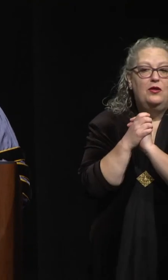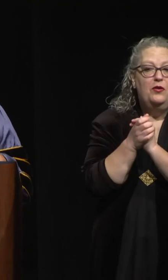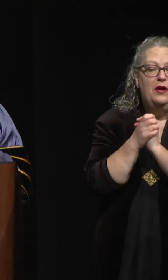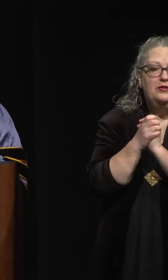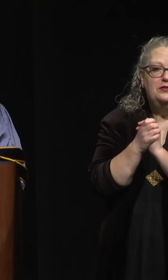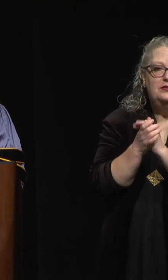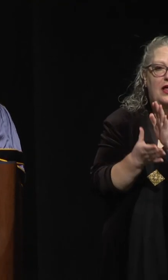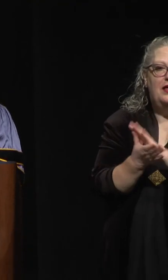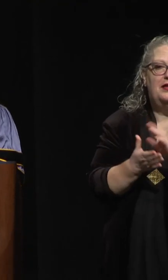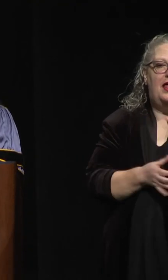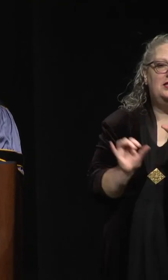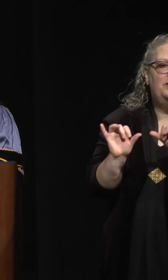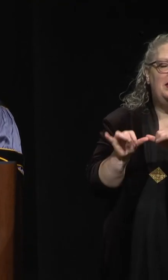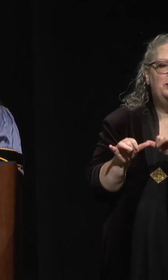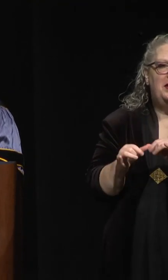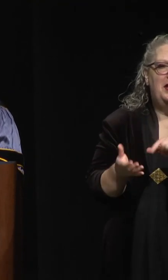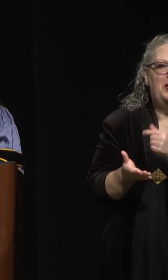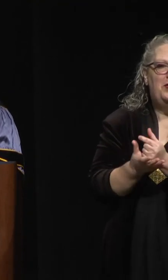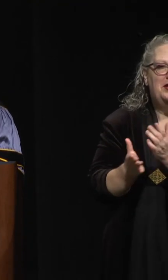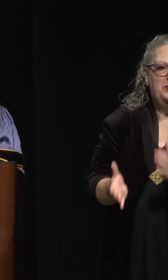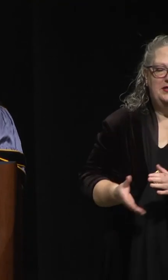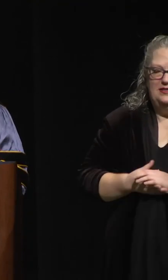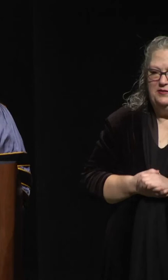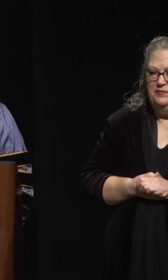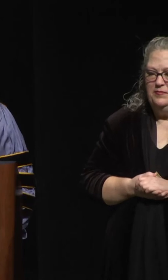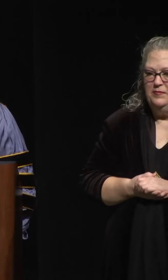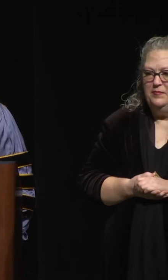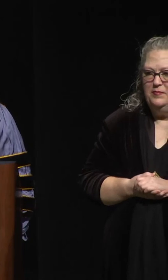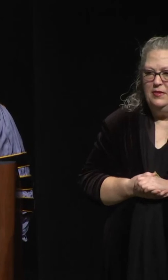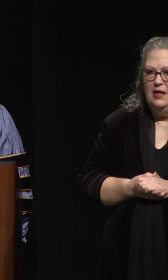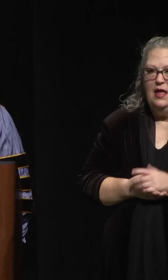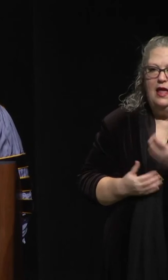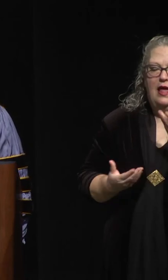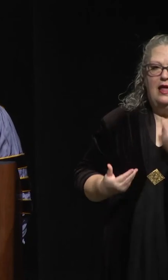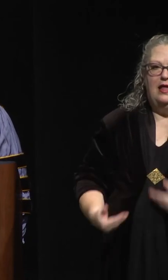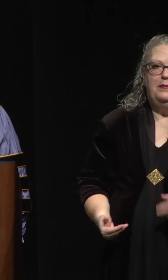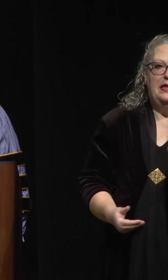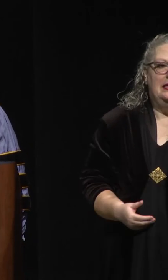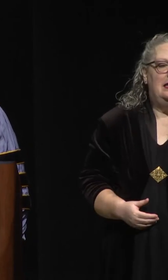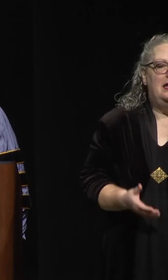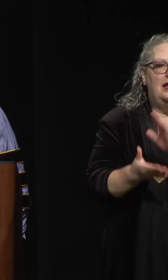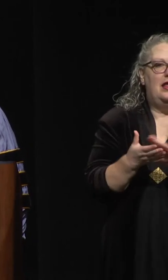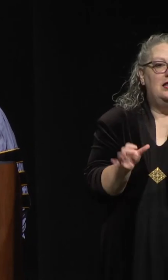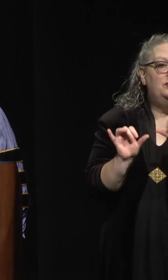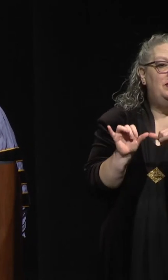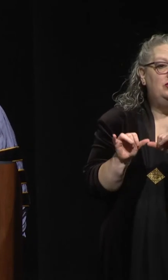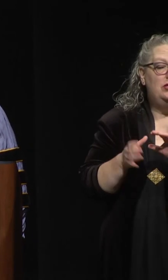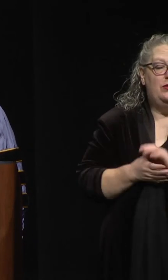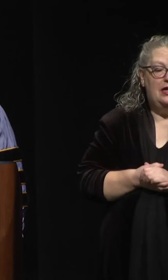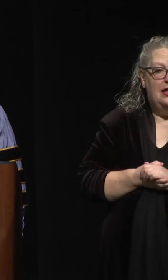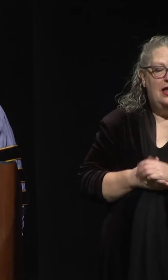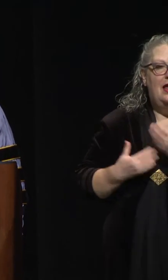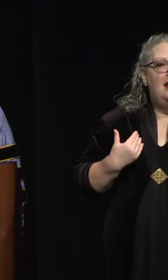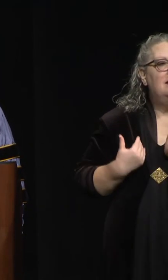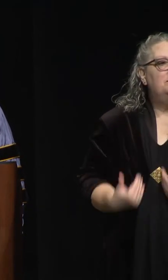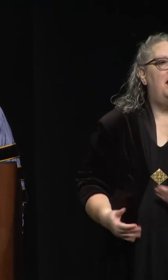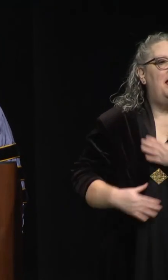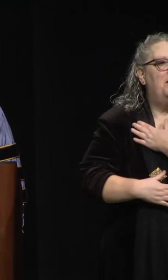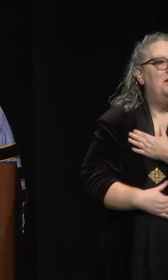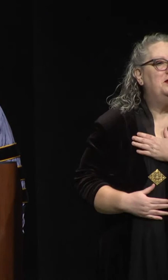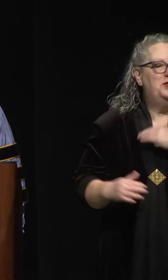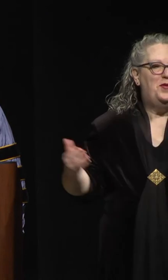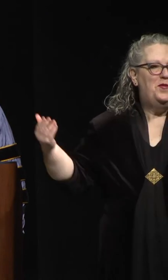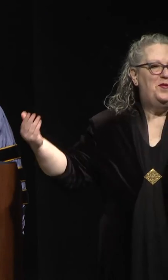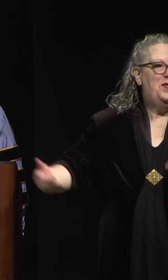Congratulations, College of Engineering graduates. As Dean of the College of Engineering, it is my pleasure